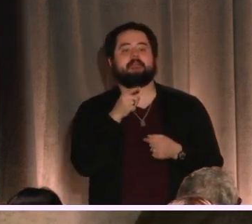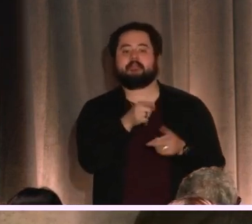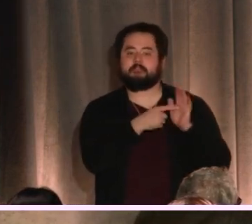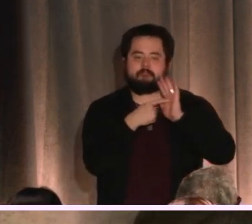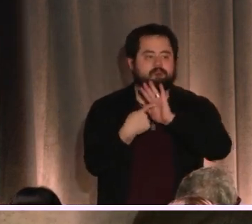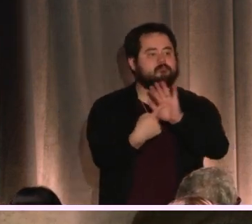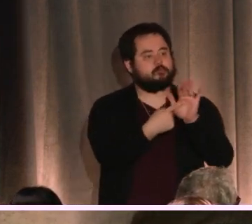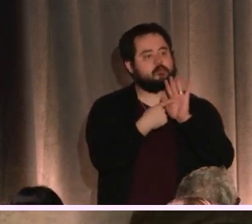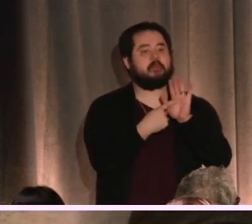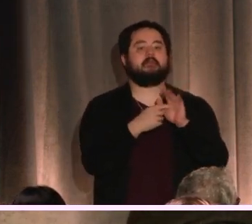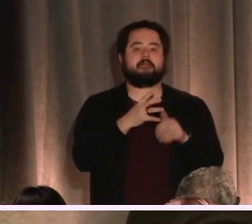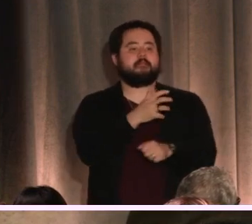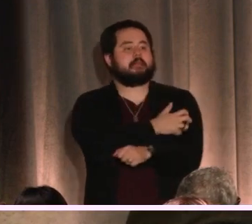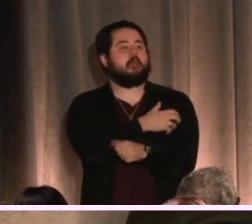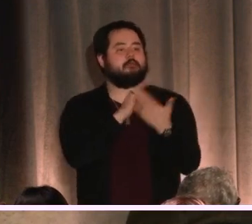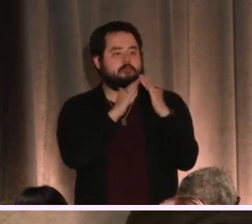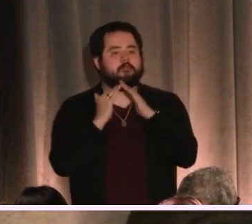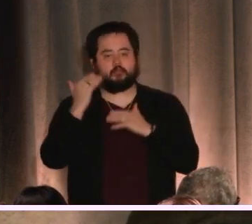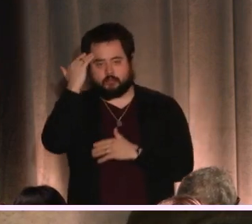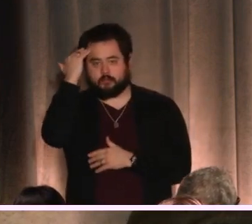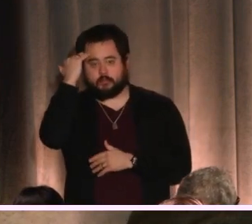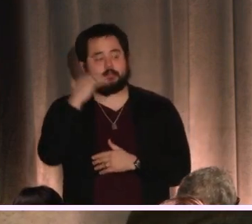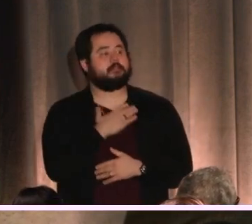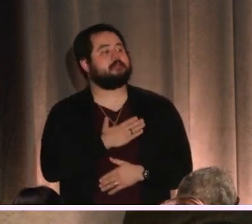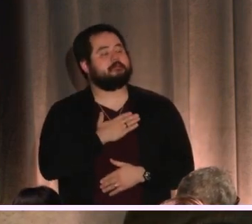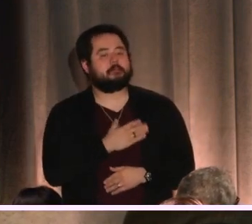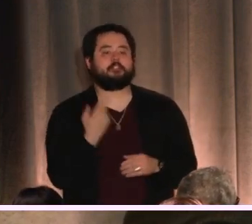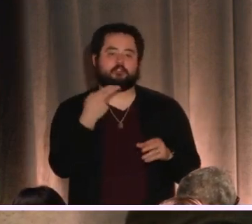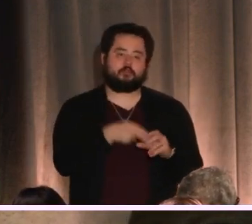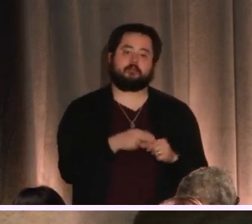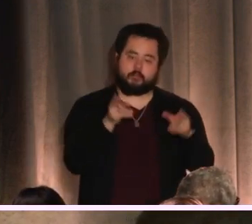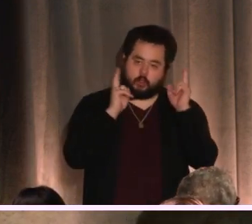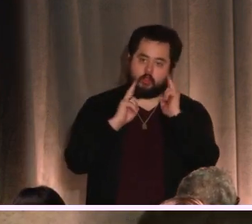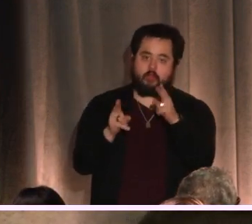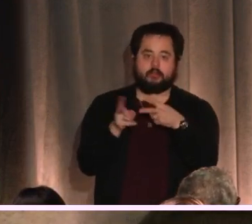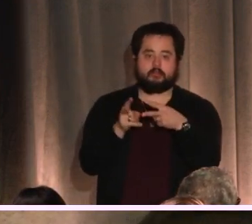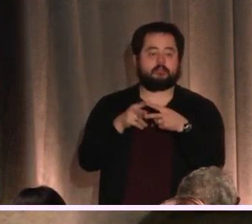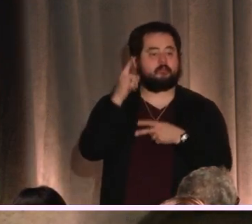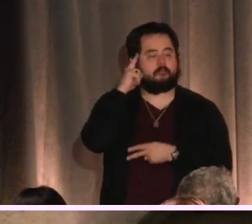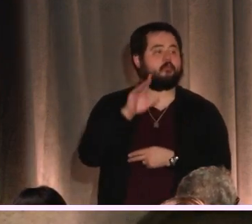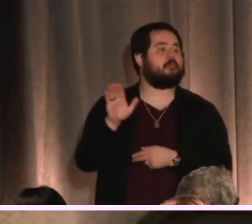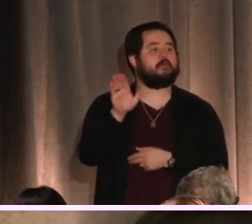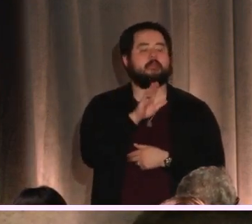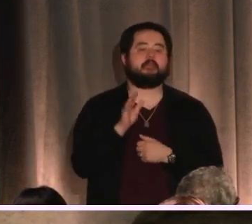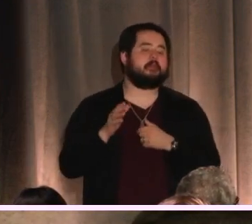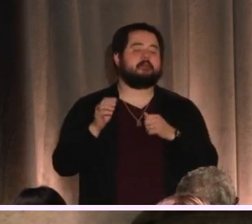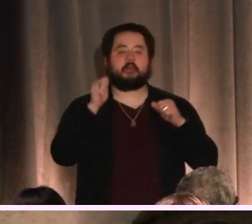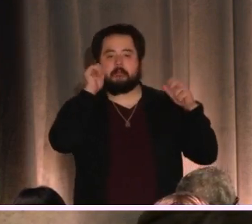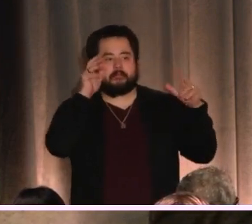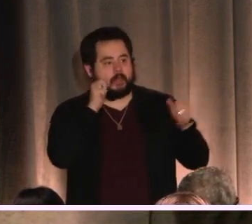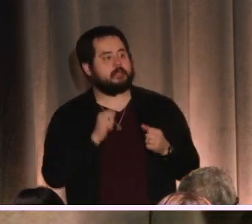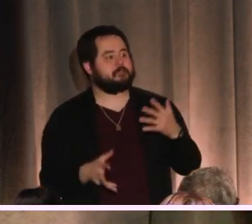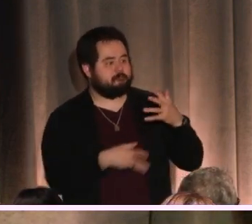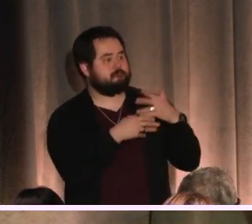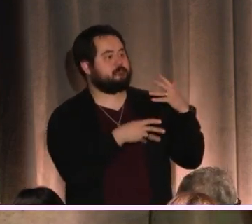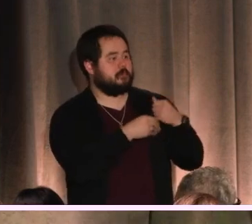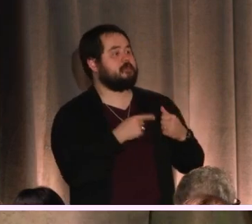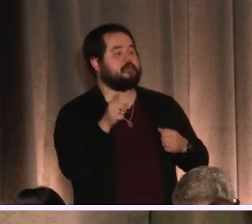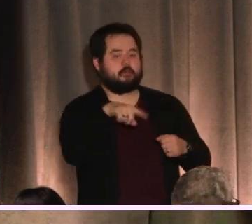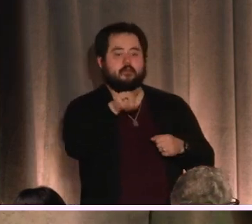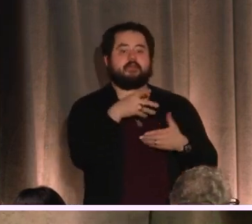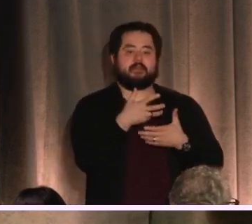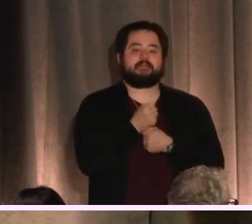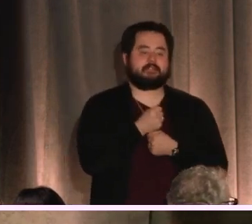of community awareness. Please join me in honoring them for their outstanding contributions as they accept the Excellence in Community Awareness